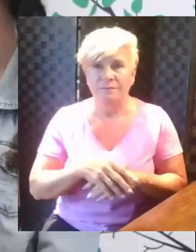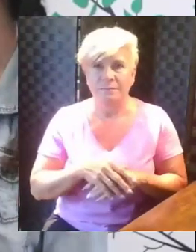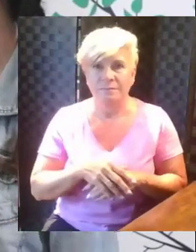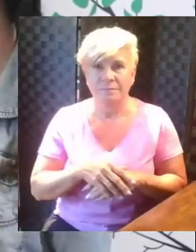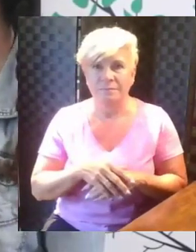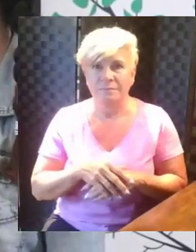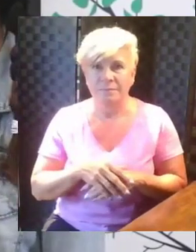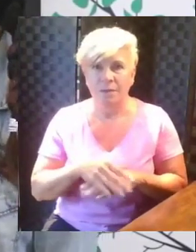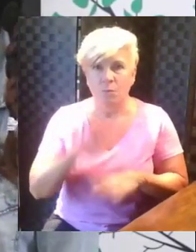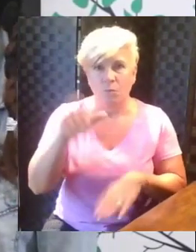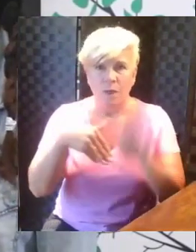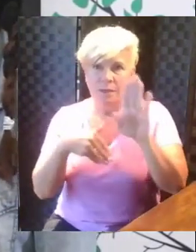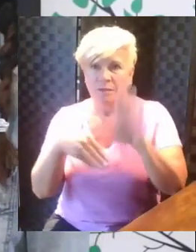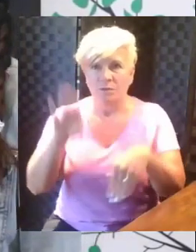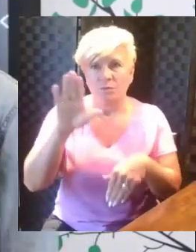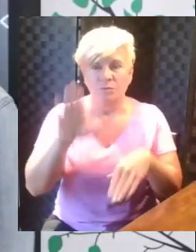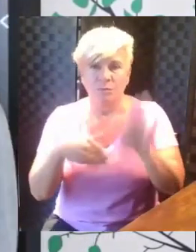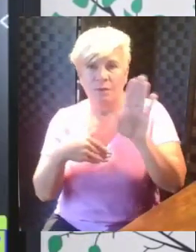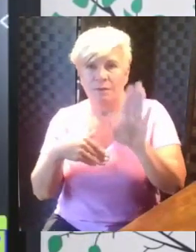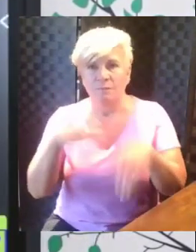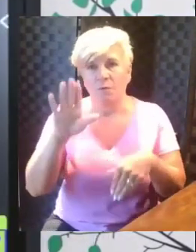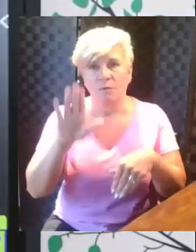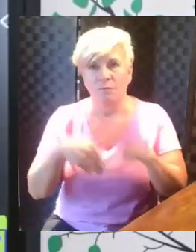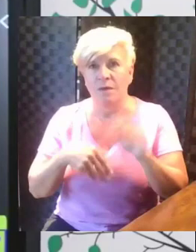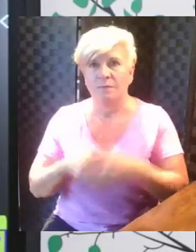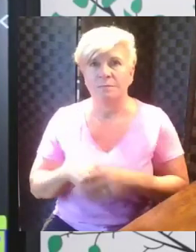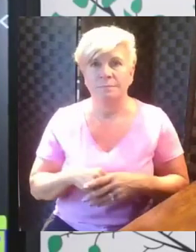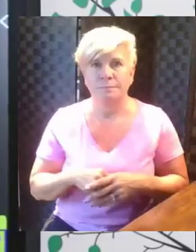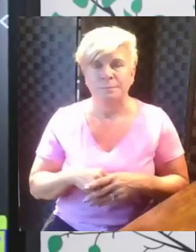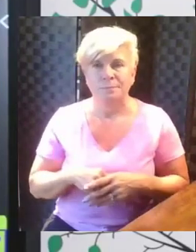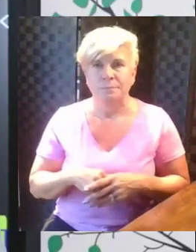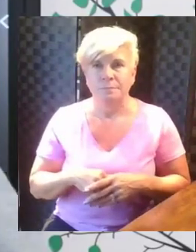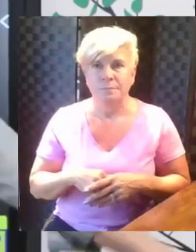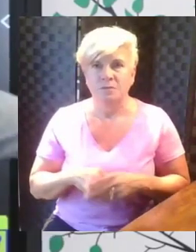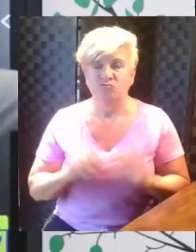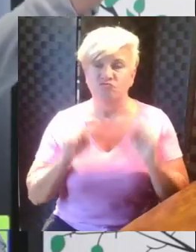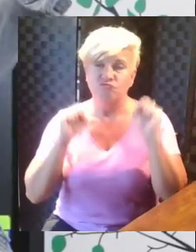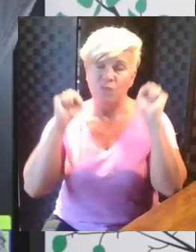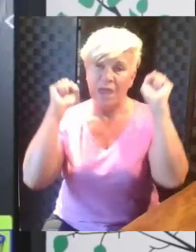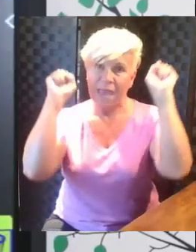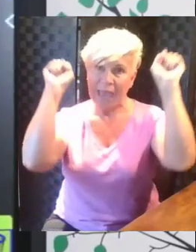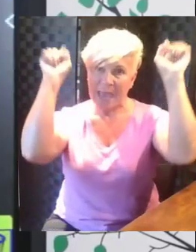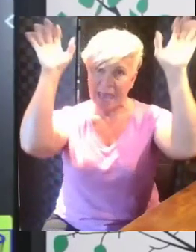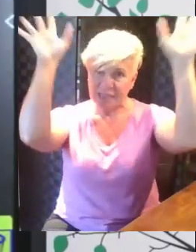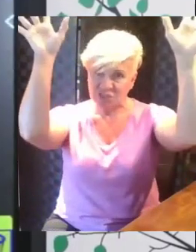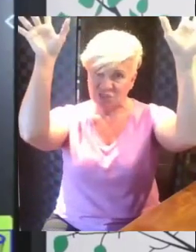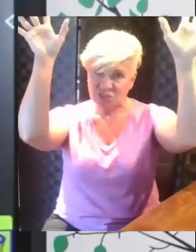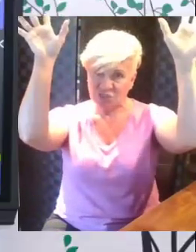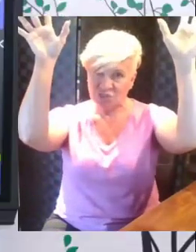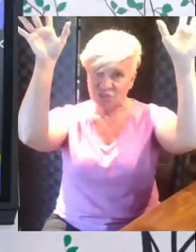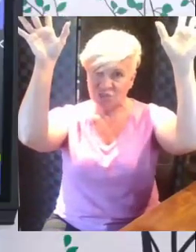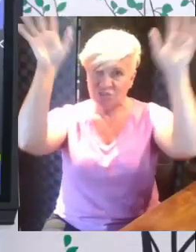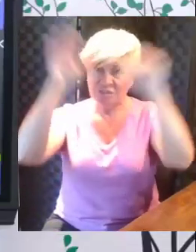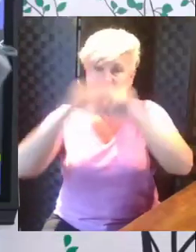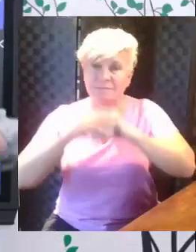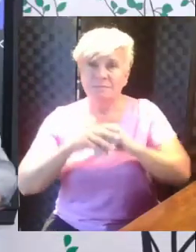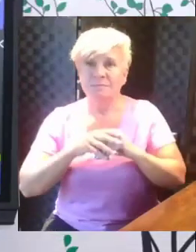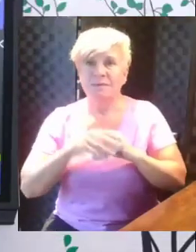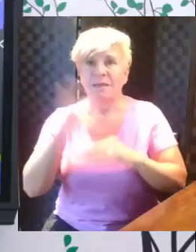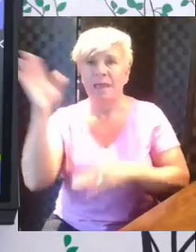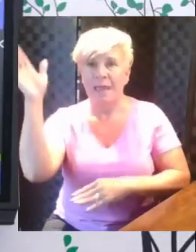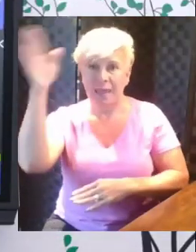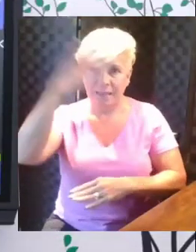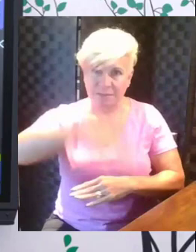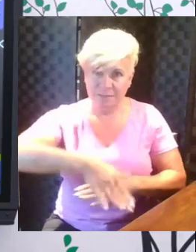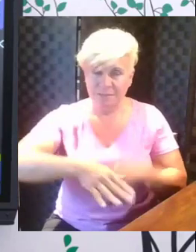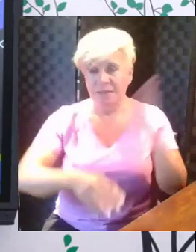5. Okay? So do all 3 of those with me. Go ahead and do that big stretch up. Then your